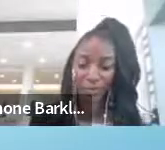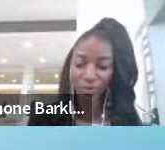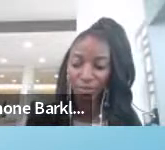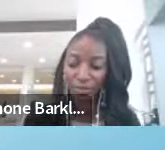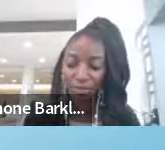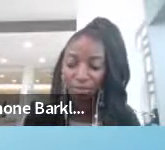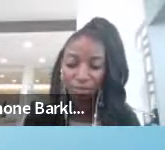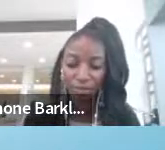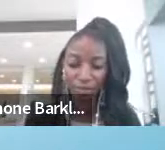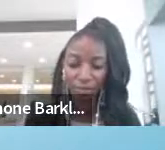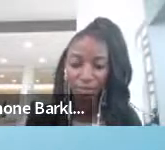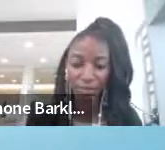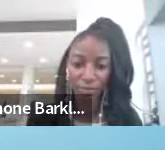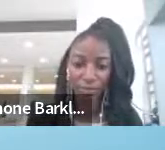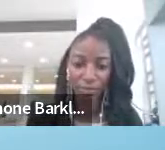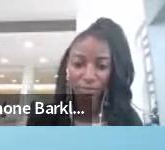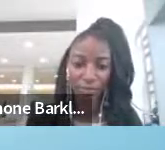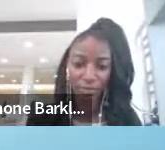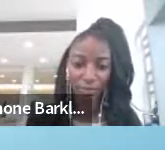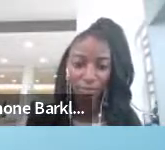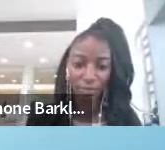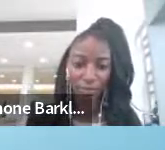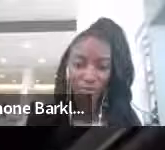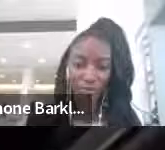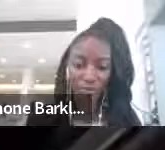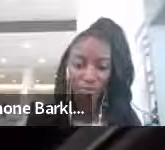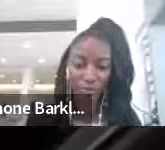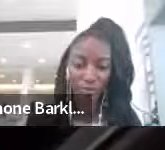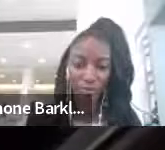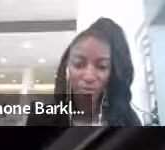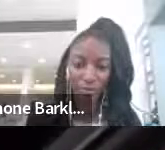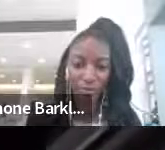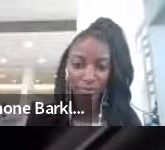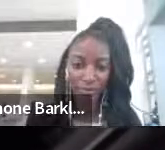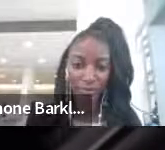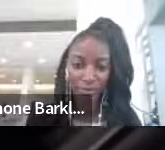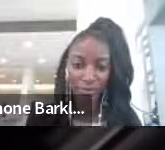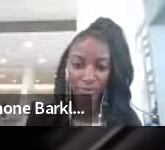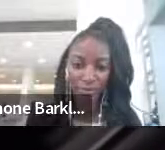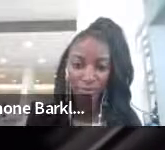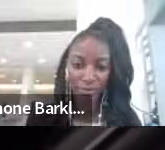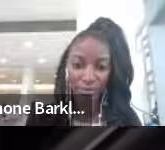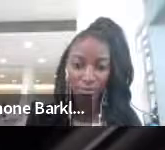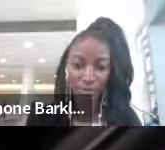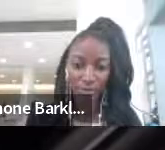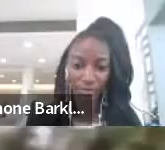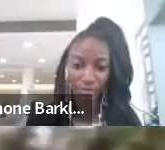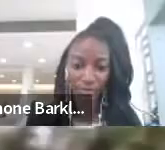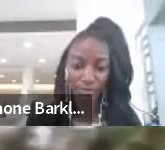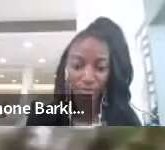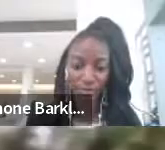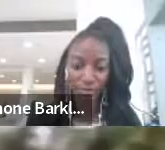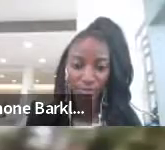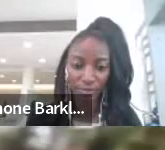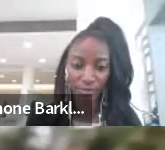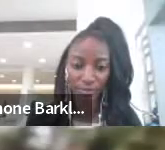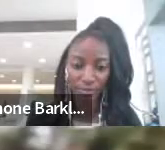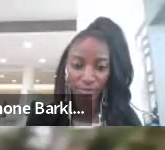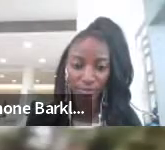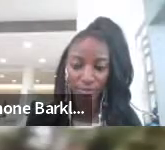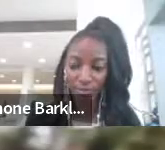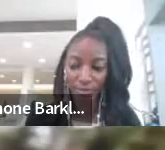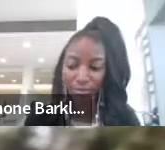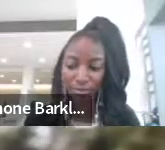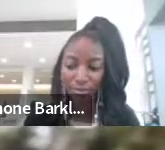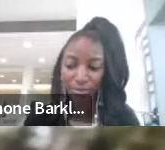Abandoned and derelict vessels are also marine debris. So let's review. Anything we use every day can become marine